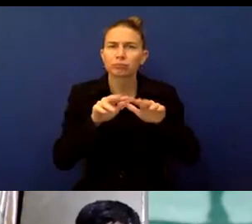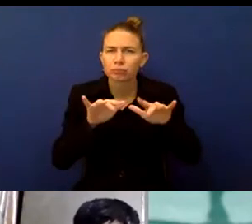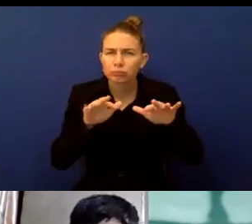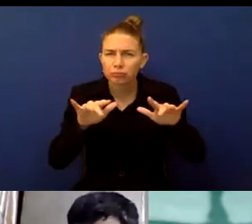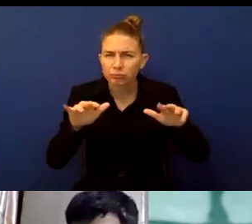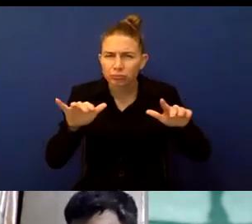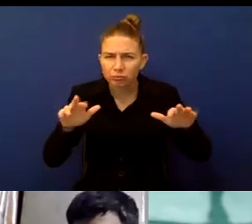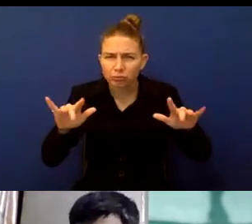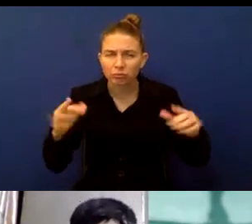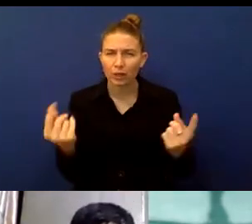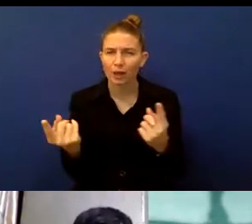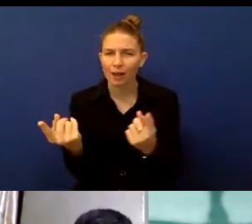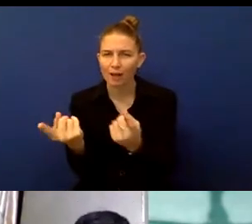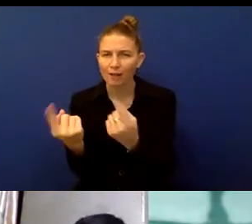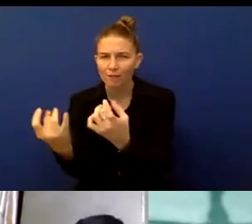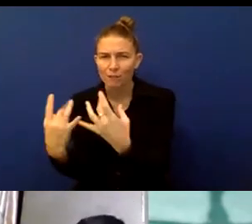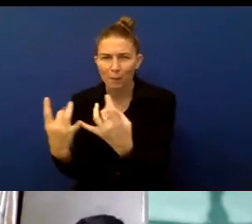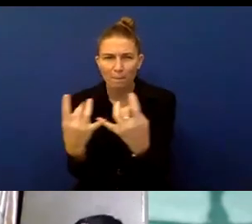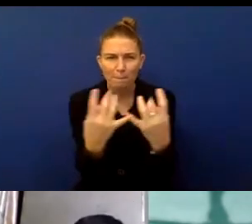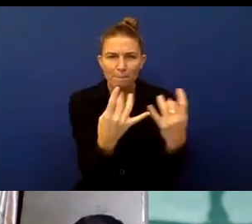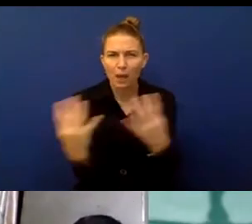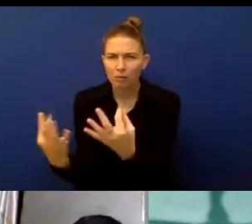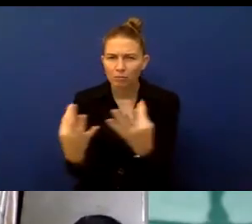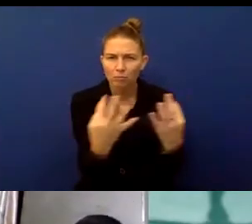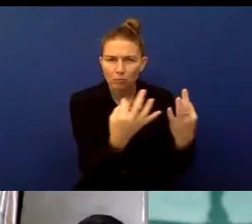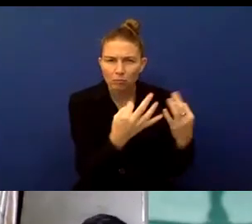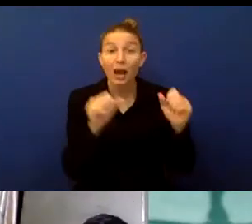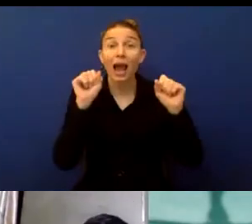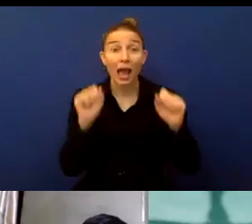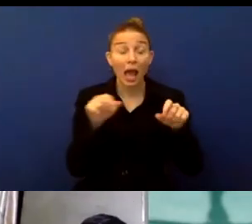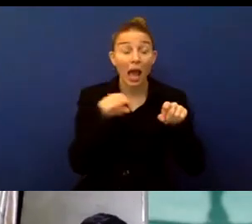so that we can use that and make changes within the platform.